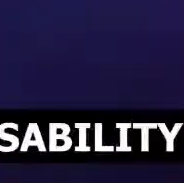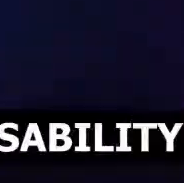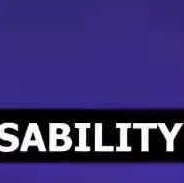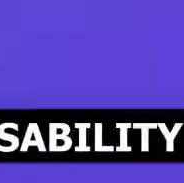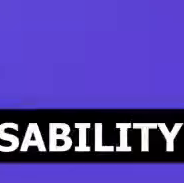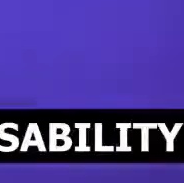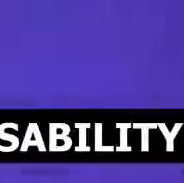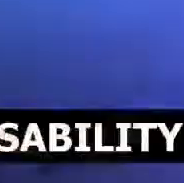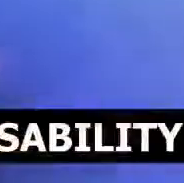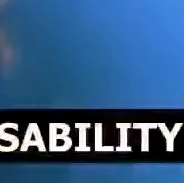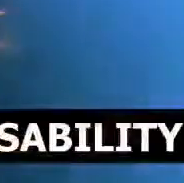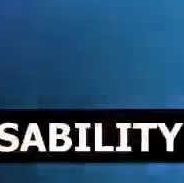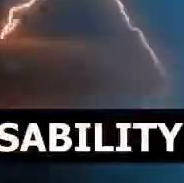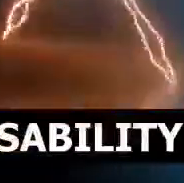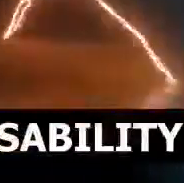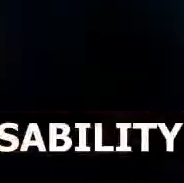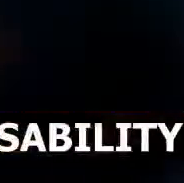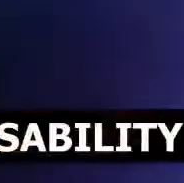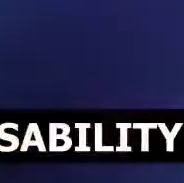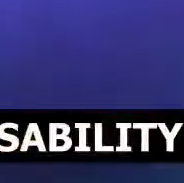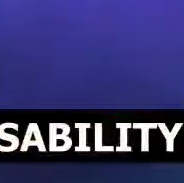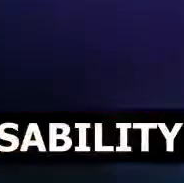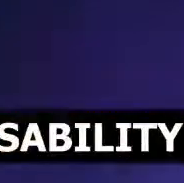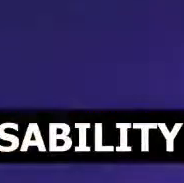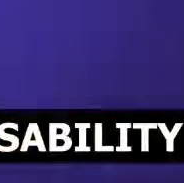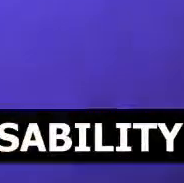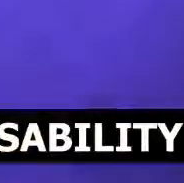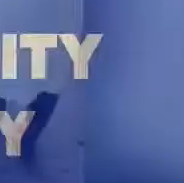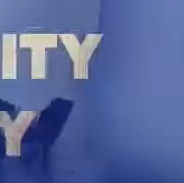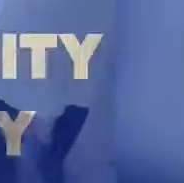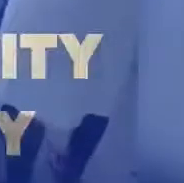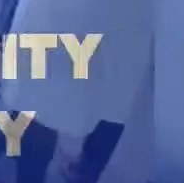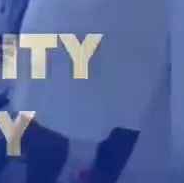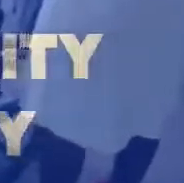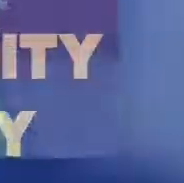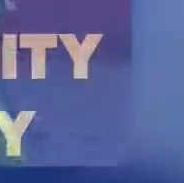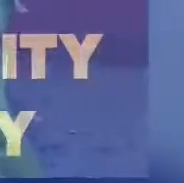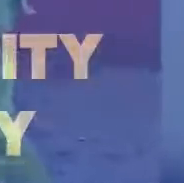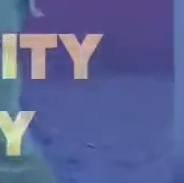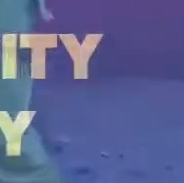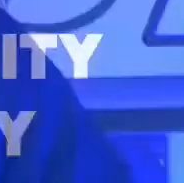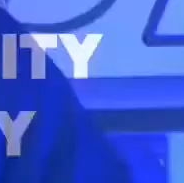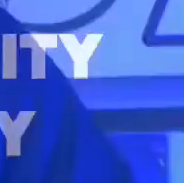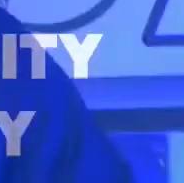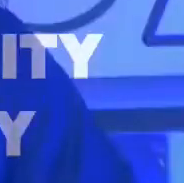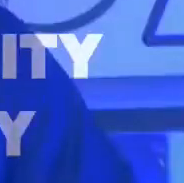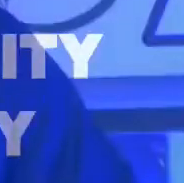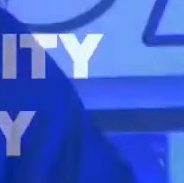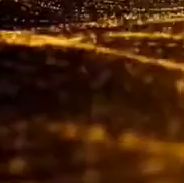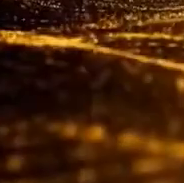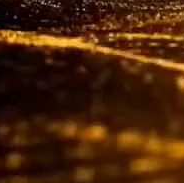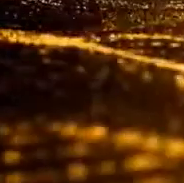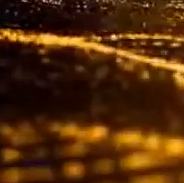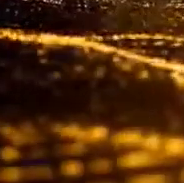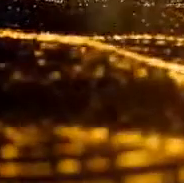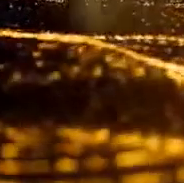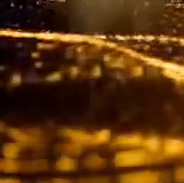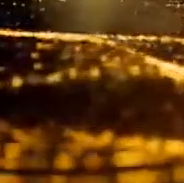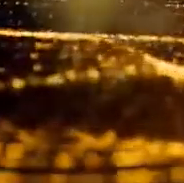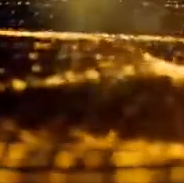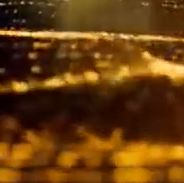birthday. H4P, celebrating 10 years of bringing dignity to disability. Hooray!